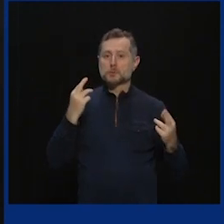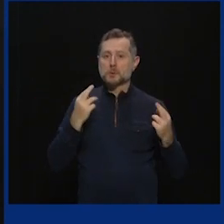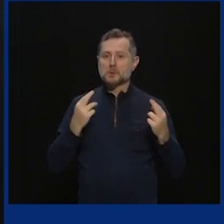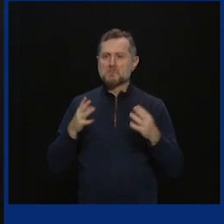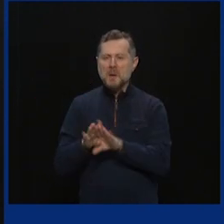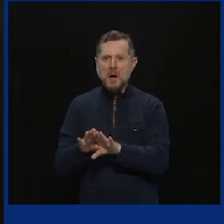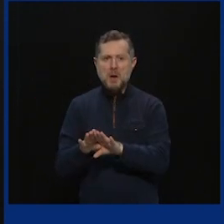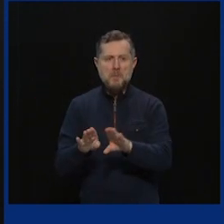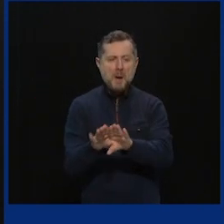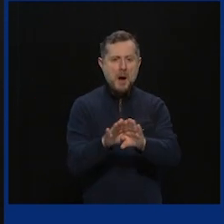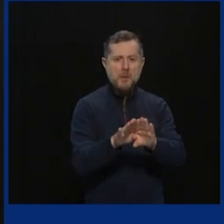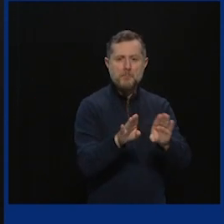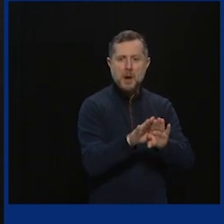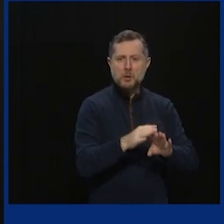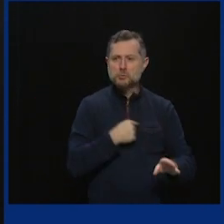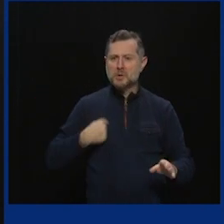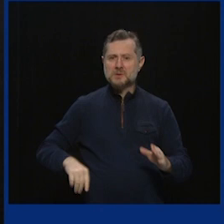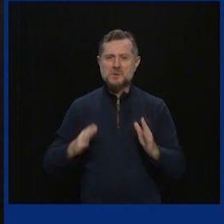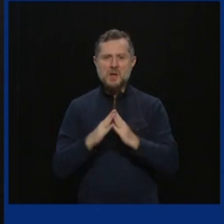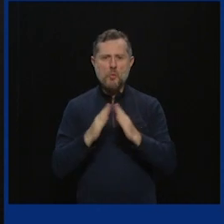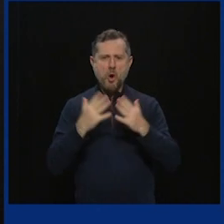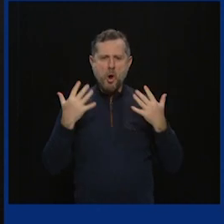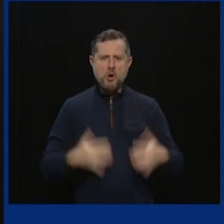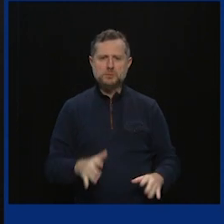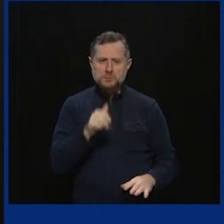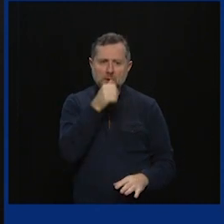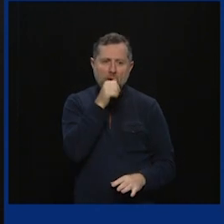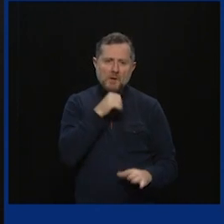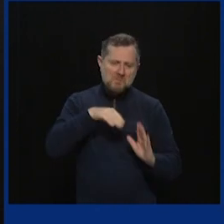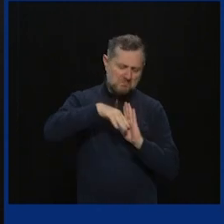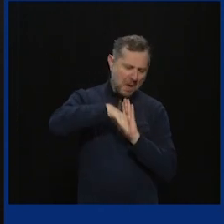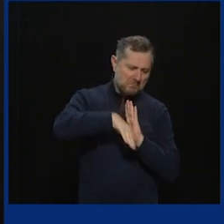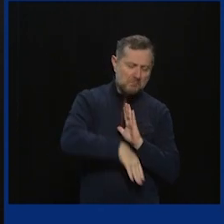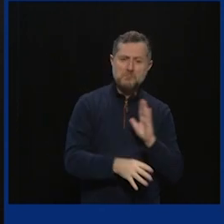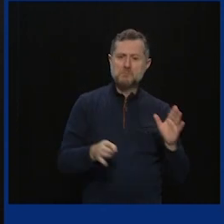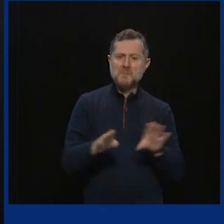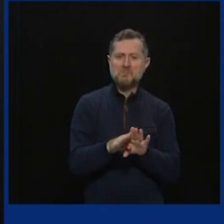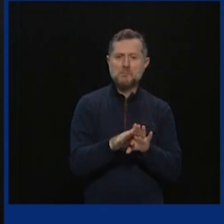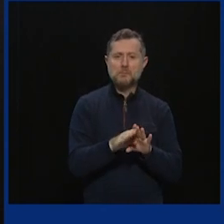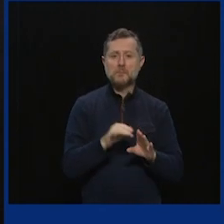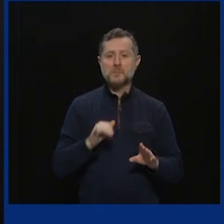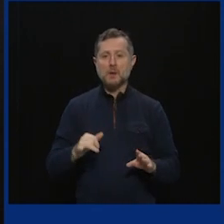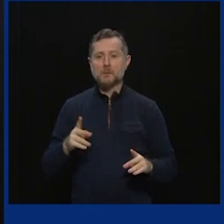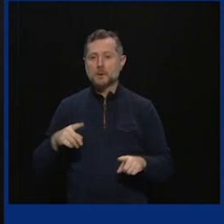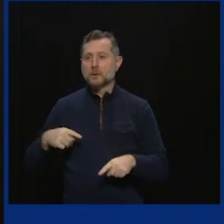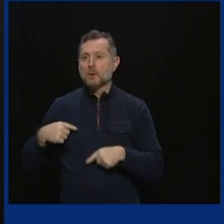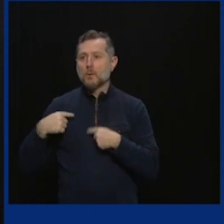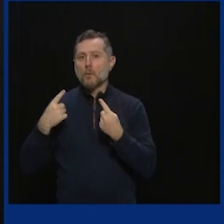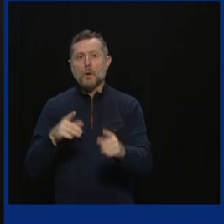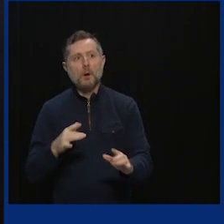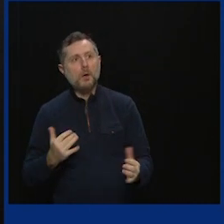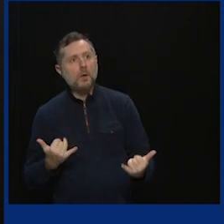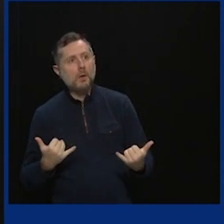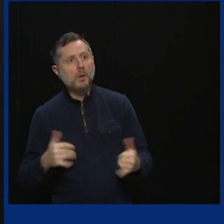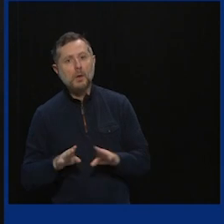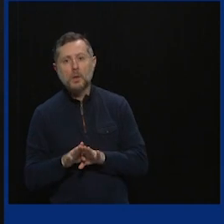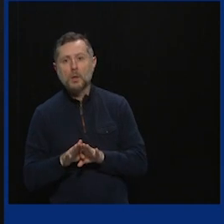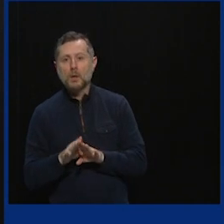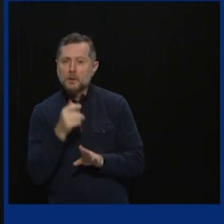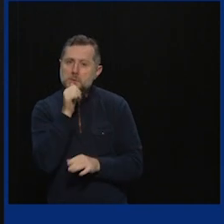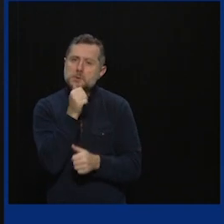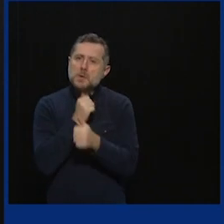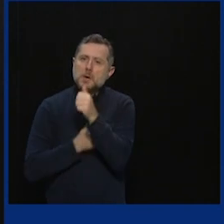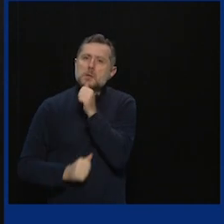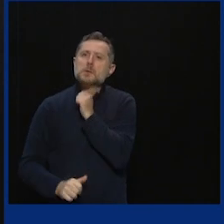businesses in Chinatown were already suffering. So this has been a long period of anxiety